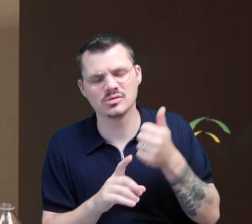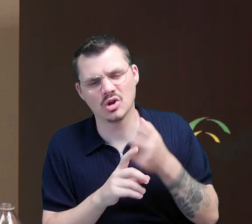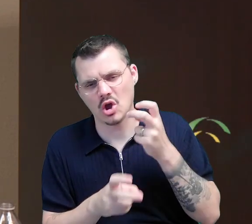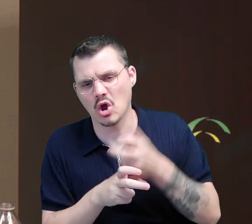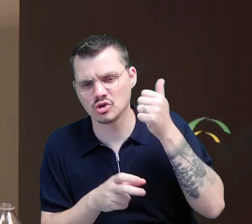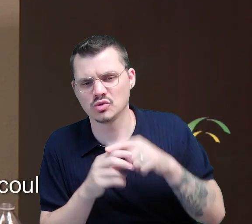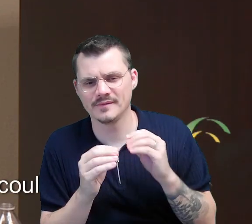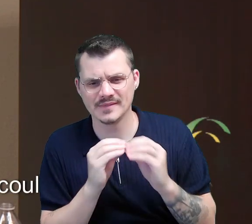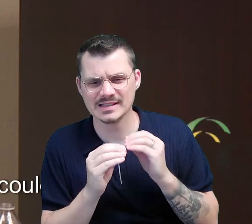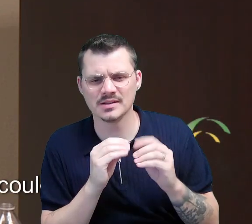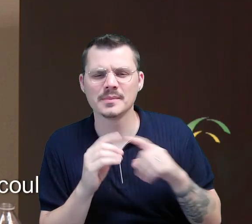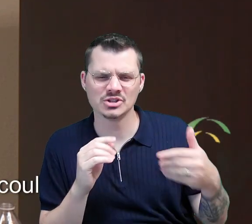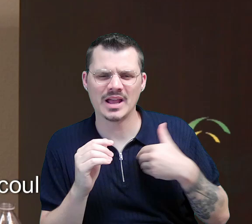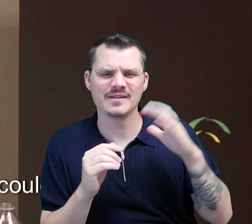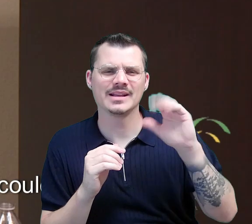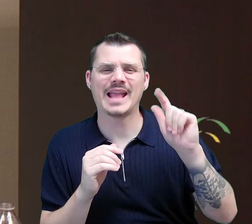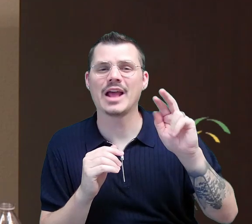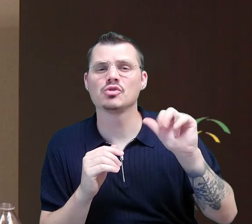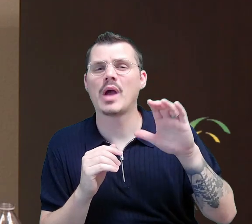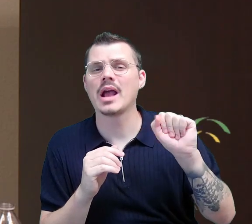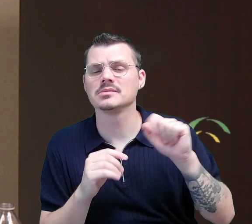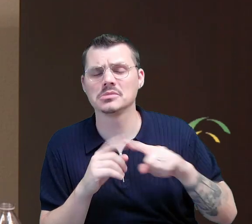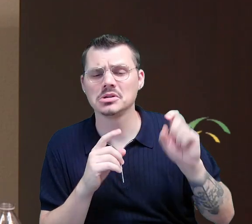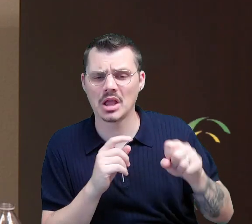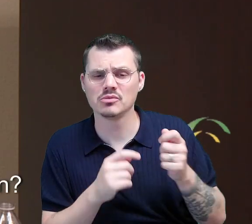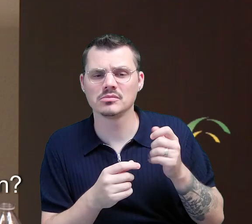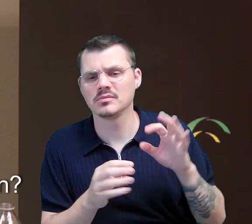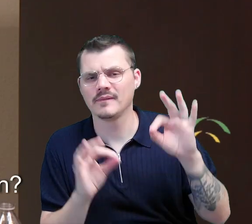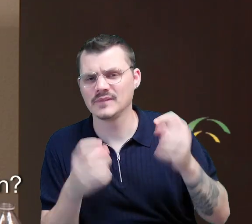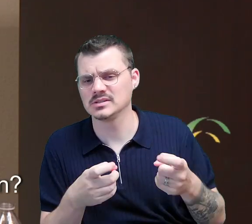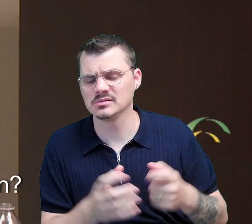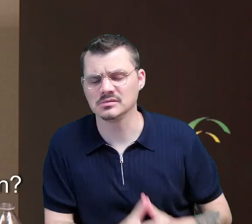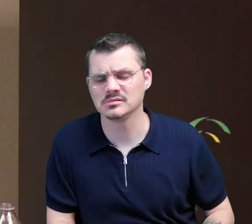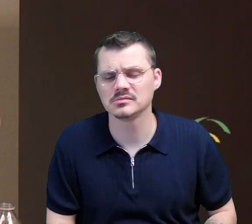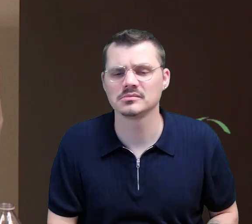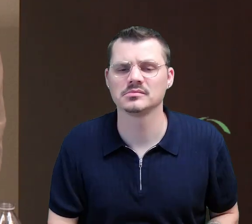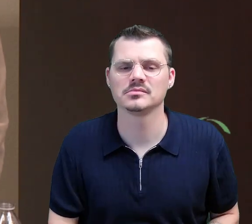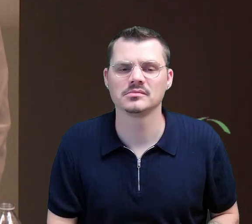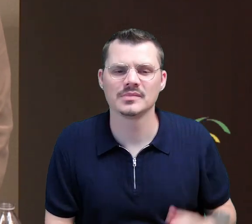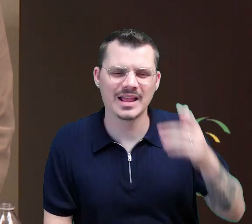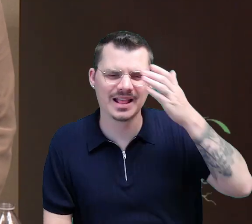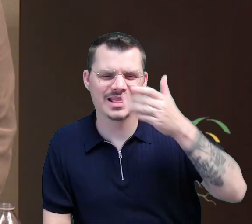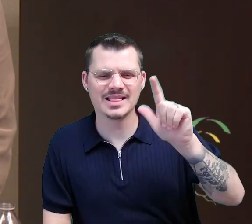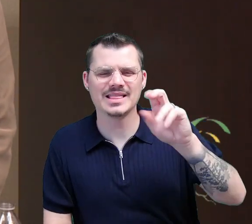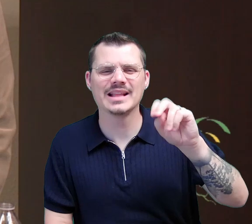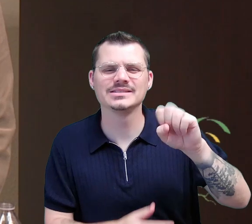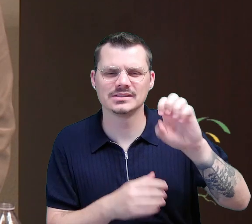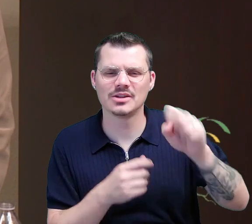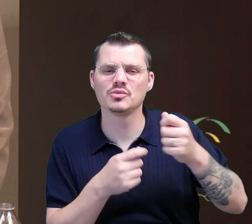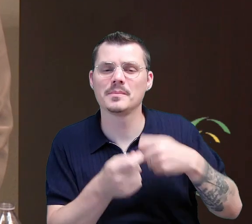much harder to repair, but she also had cataracts, and those could be replaced. I mean, fixed, you know what I mean. Her lenses could be